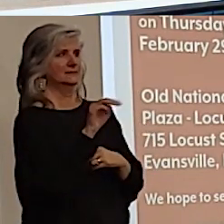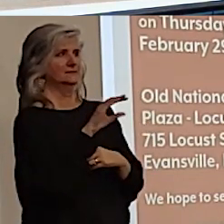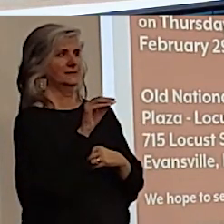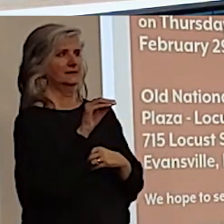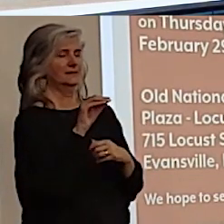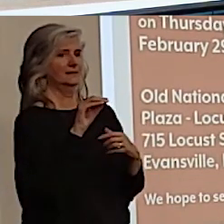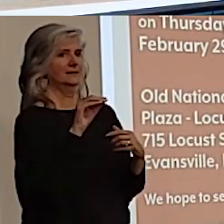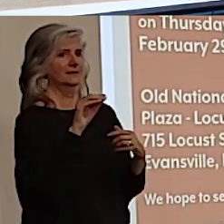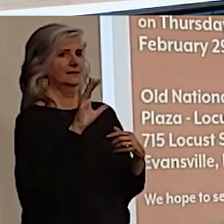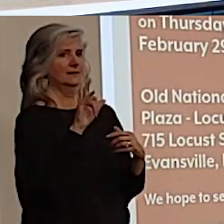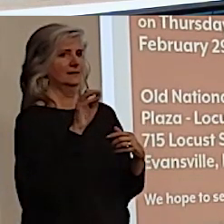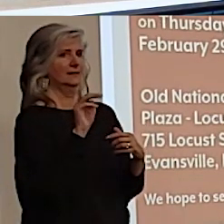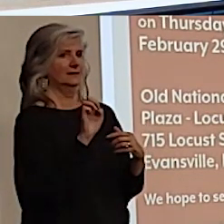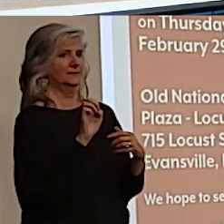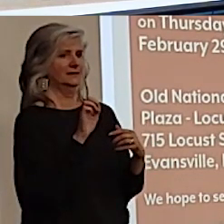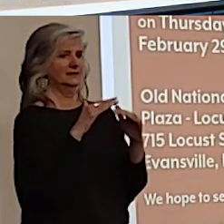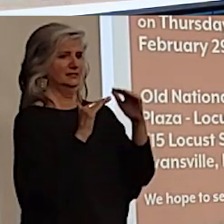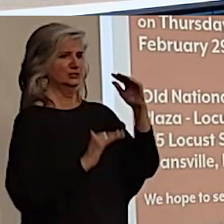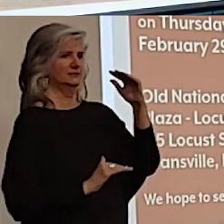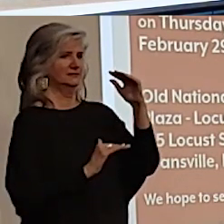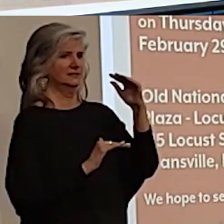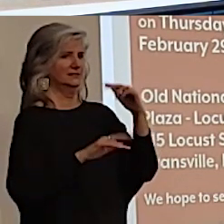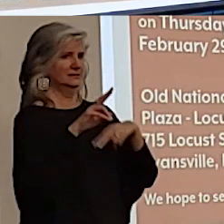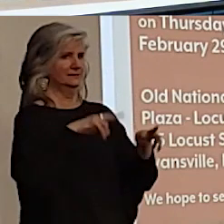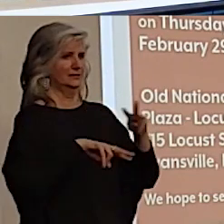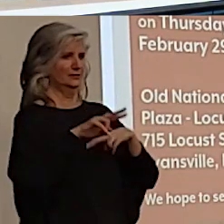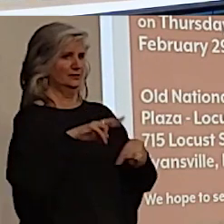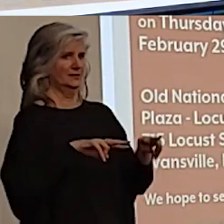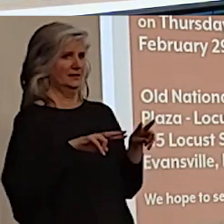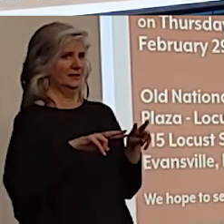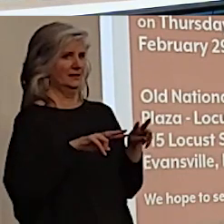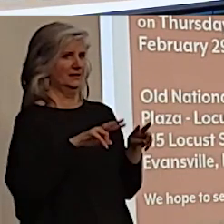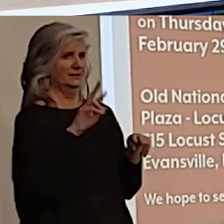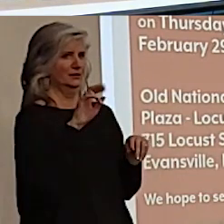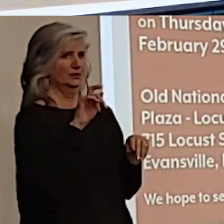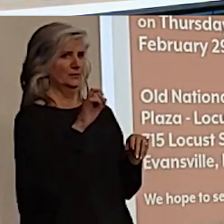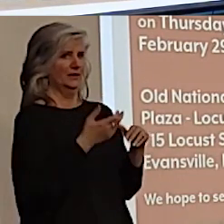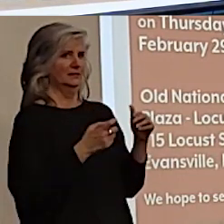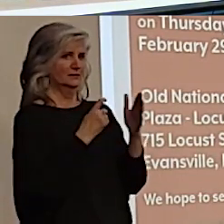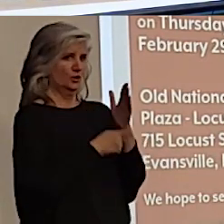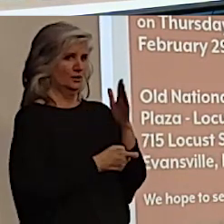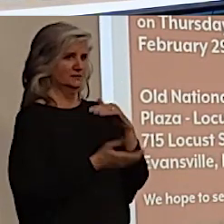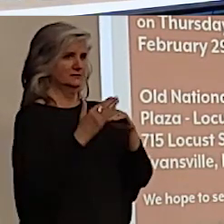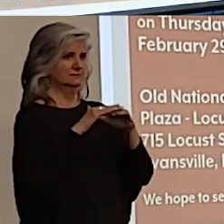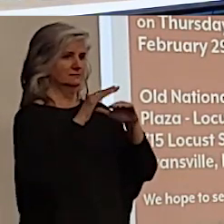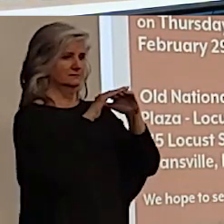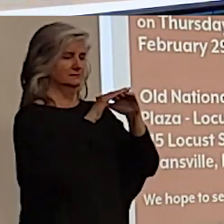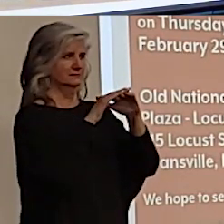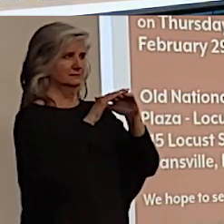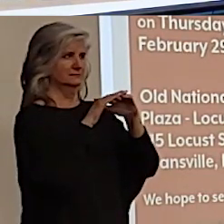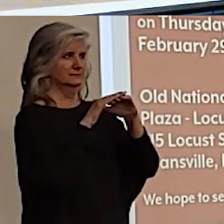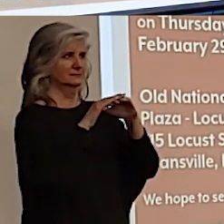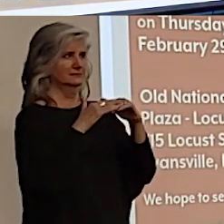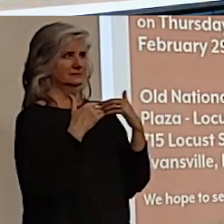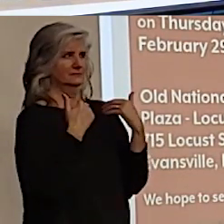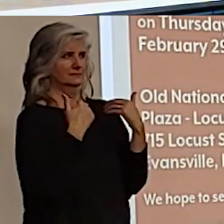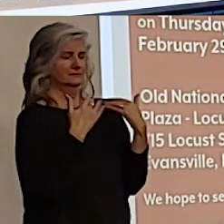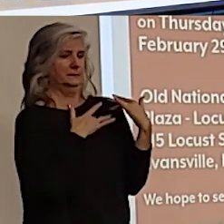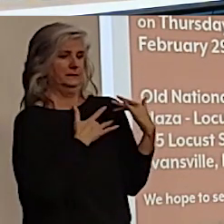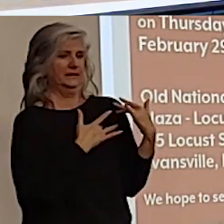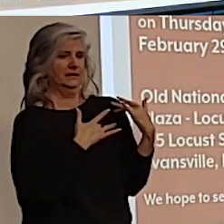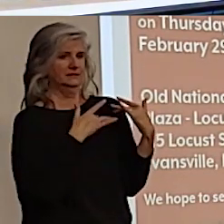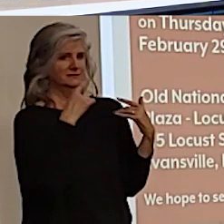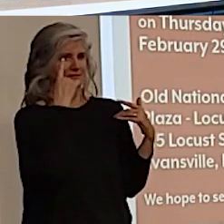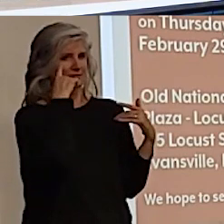injustice. And yet, when we look at the rate hikes, there is a tendency to